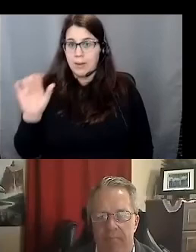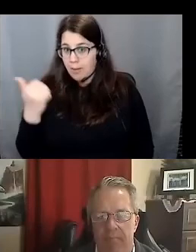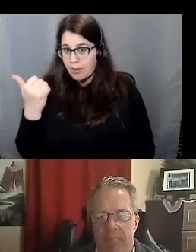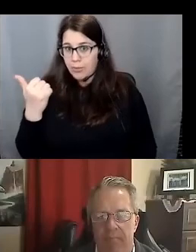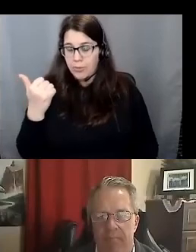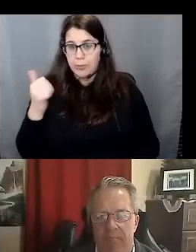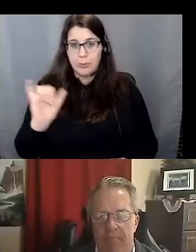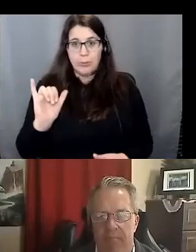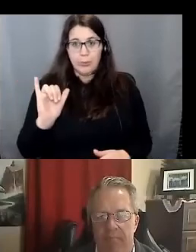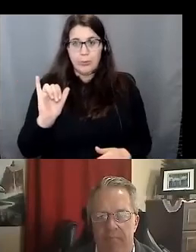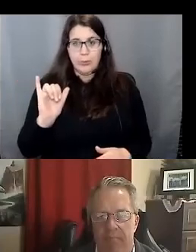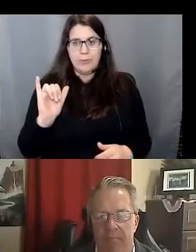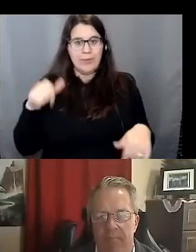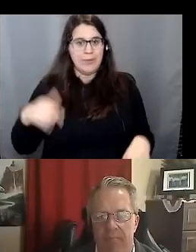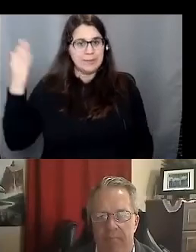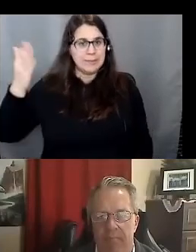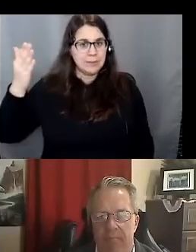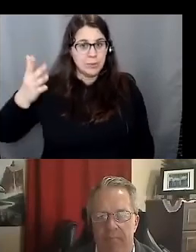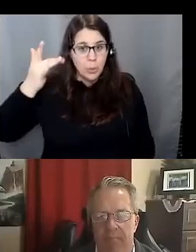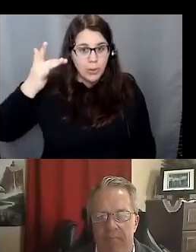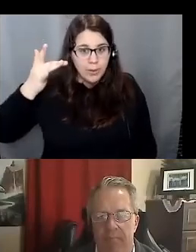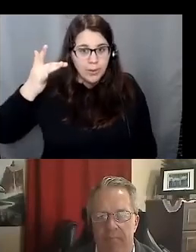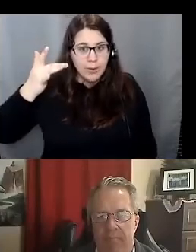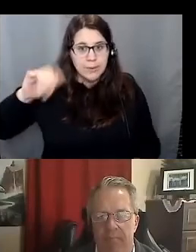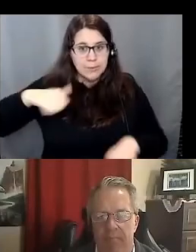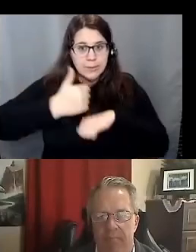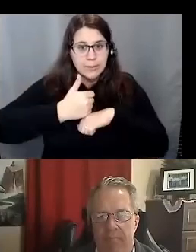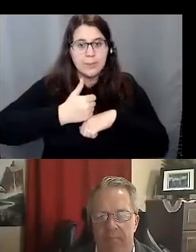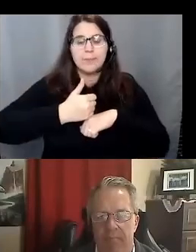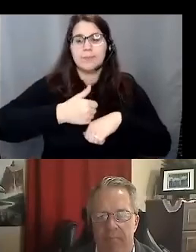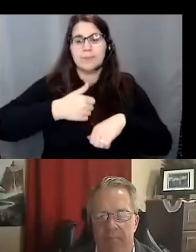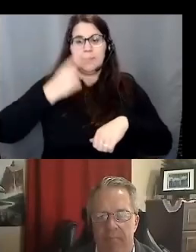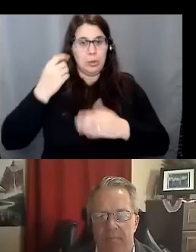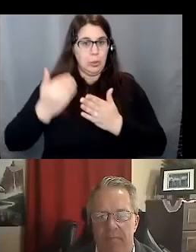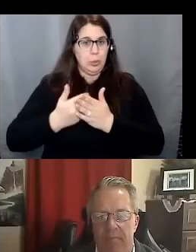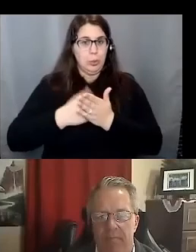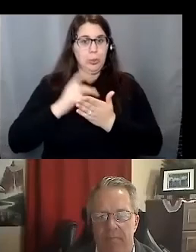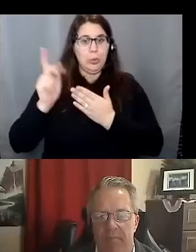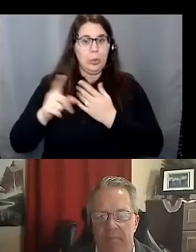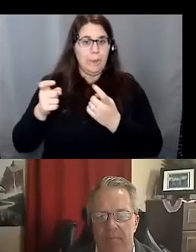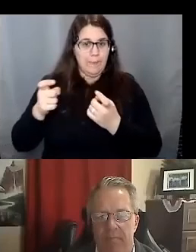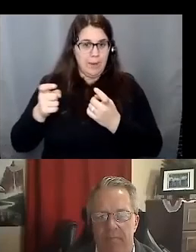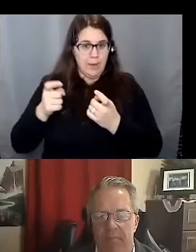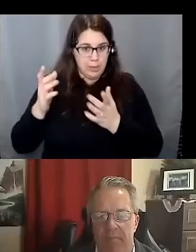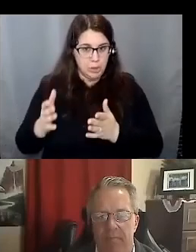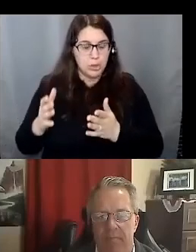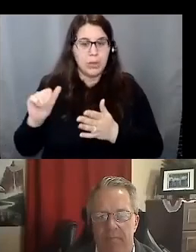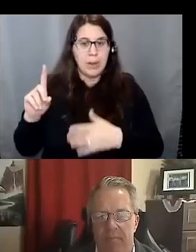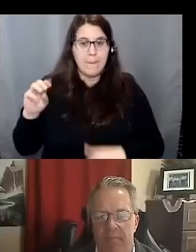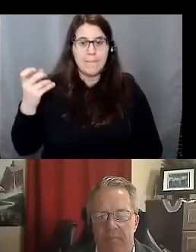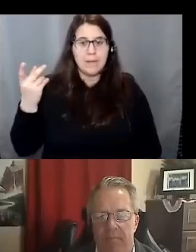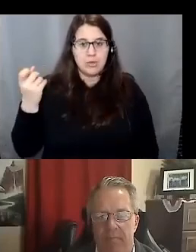decided to offer this webinar series because we do have a new program manager administrator with Stable.